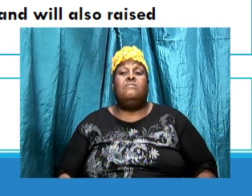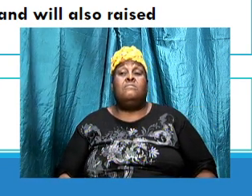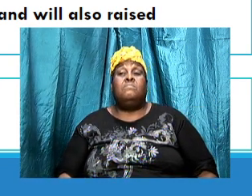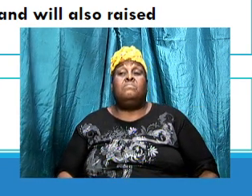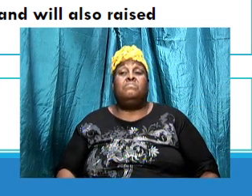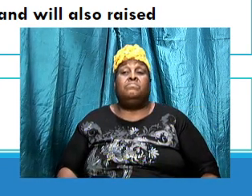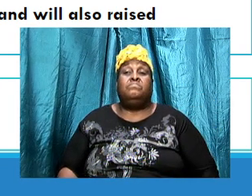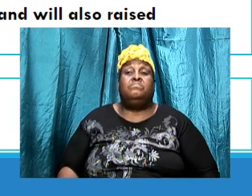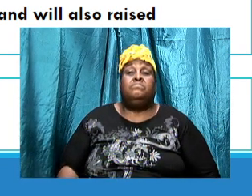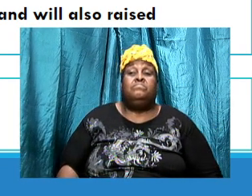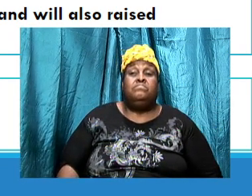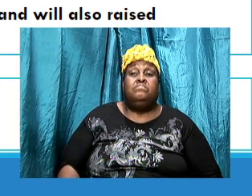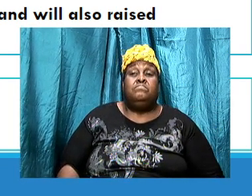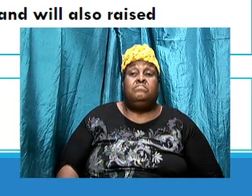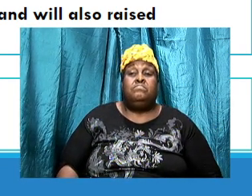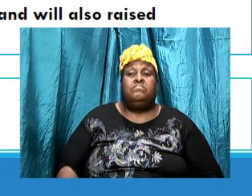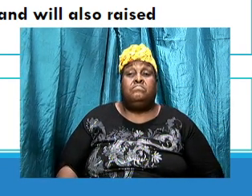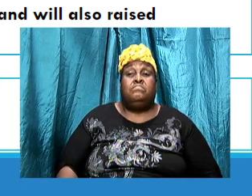the spirit